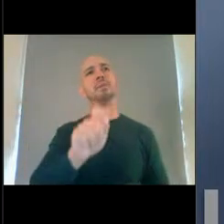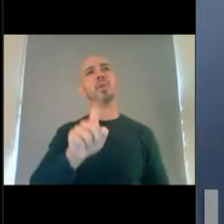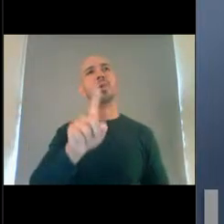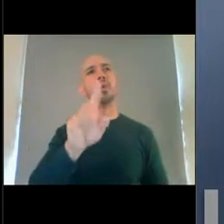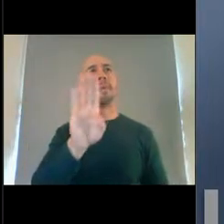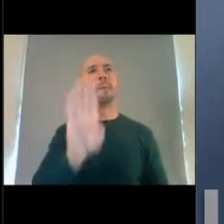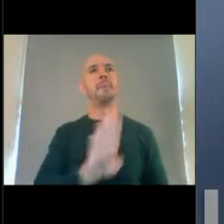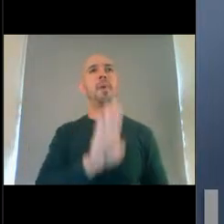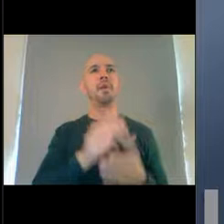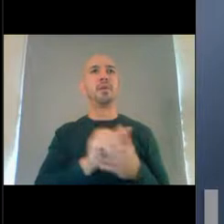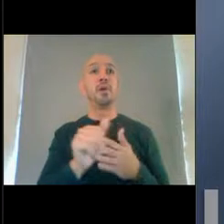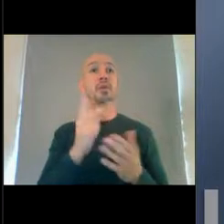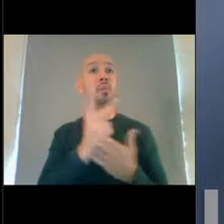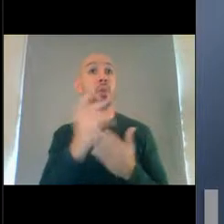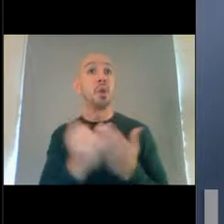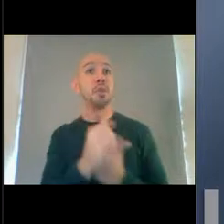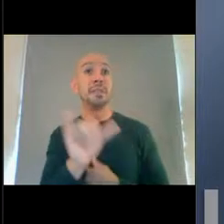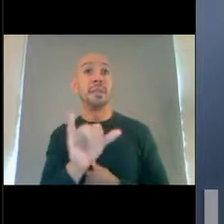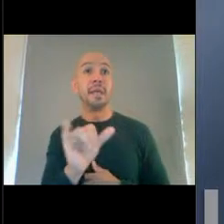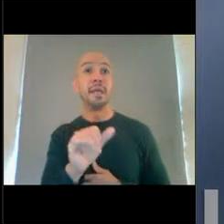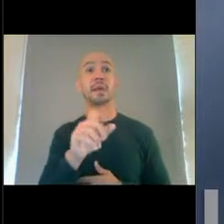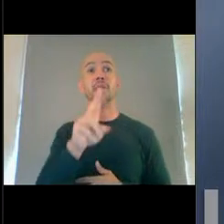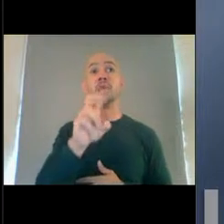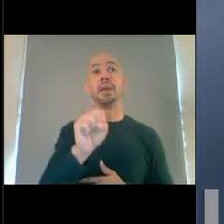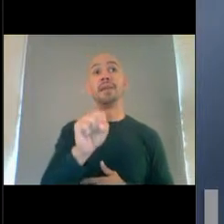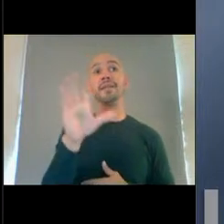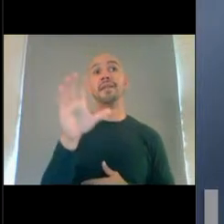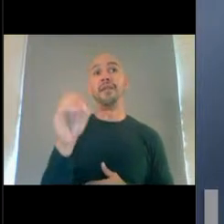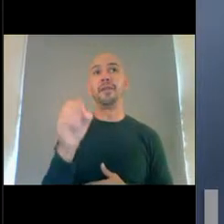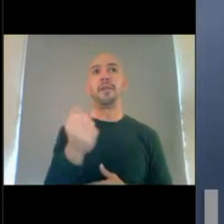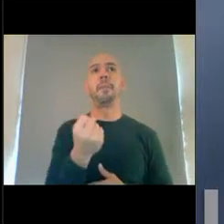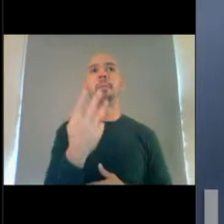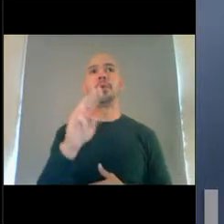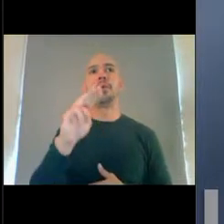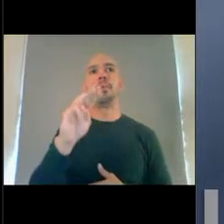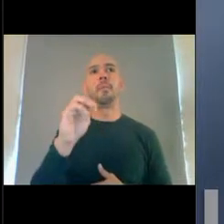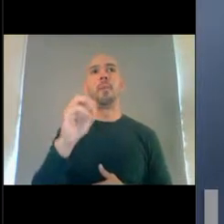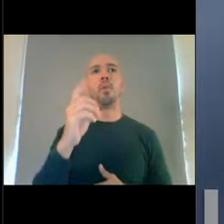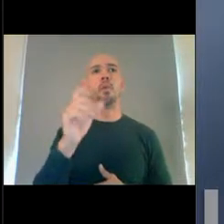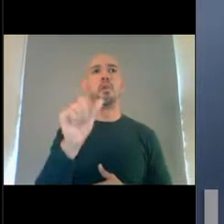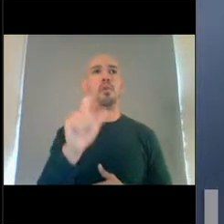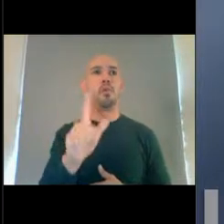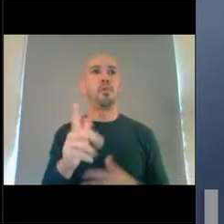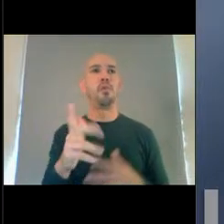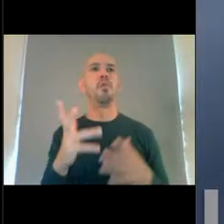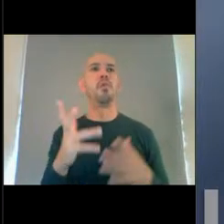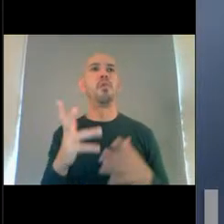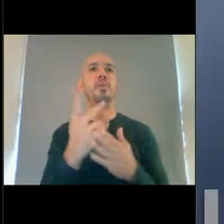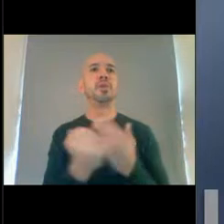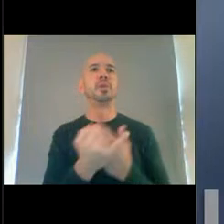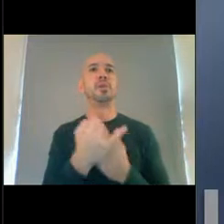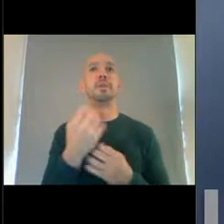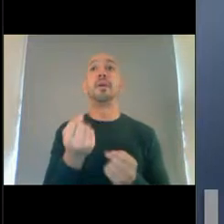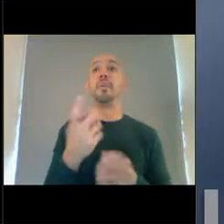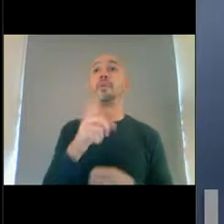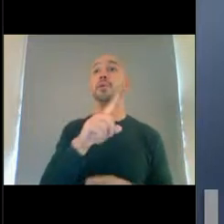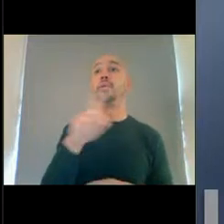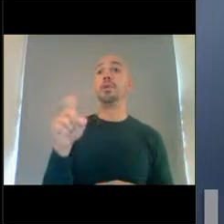projects such as the us 50 multimodal quarter enhancement project programmed for 110 million dollars to extend